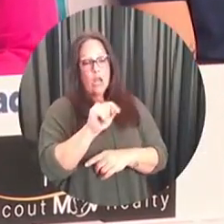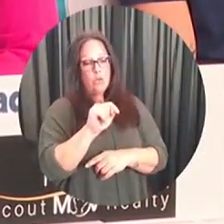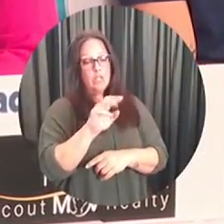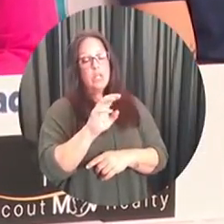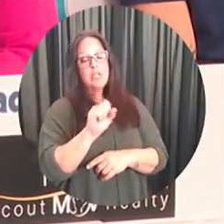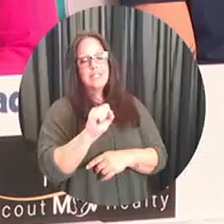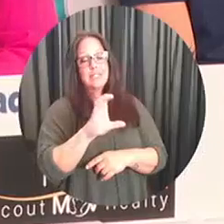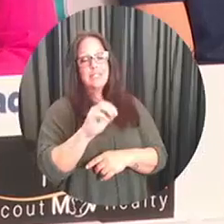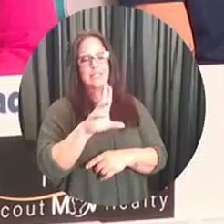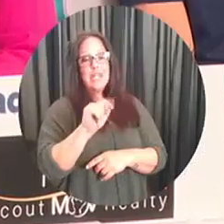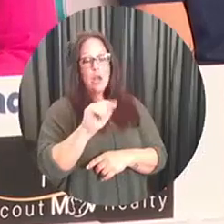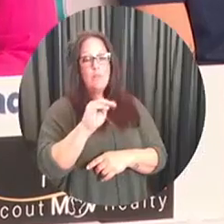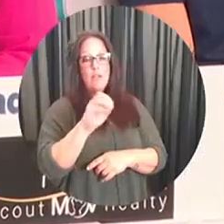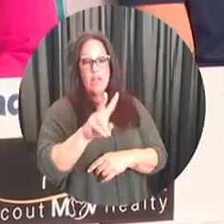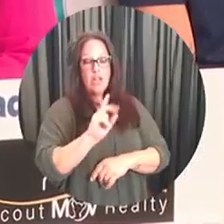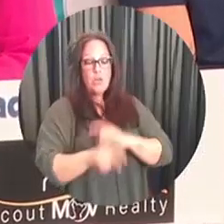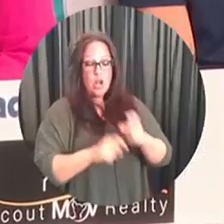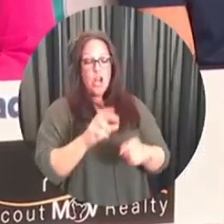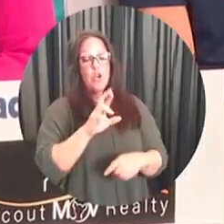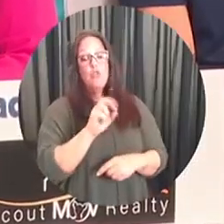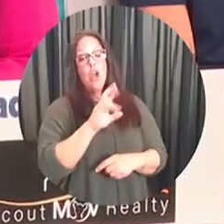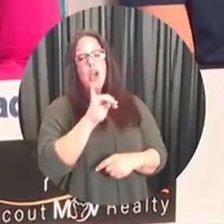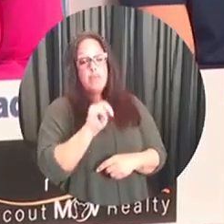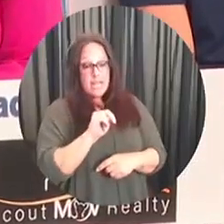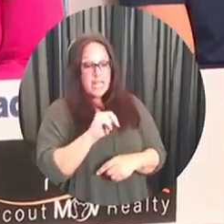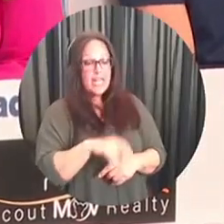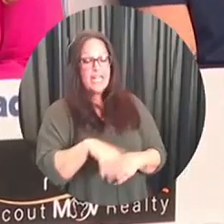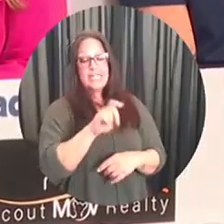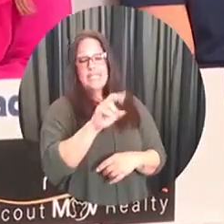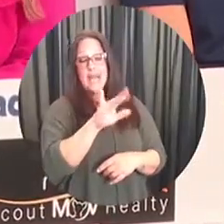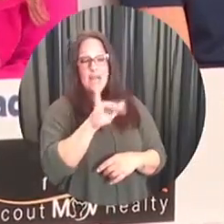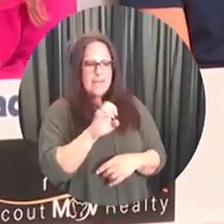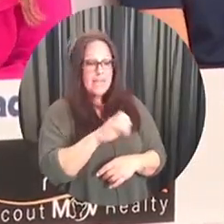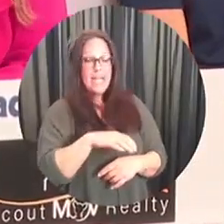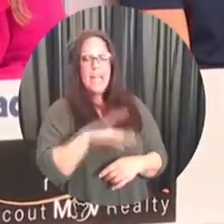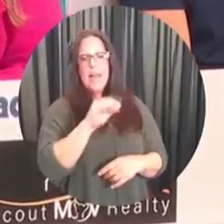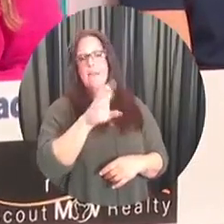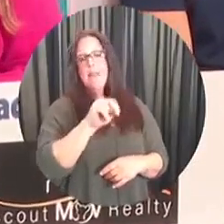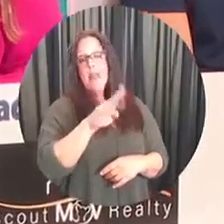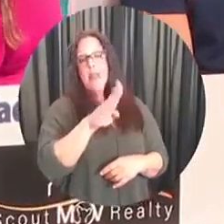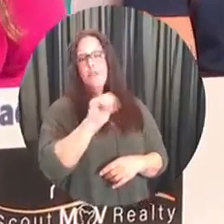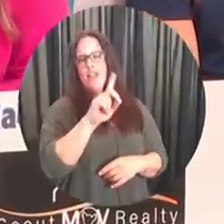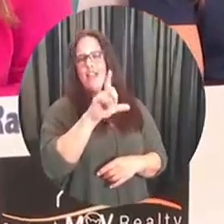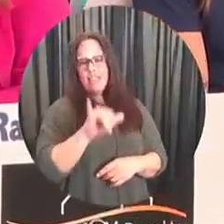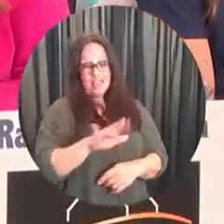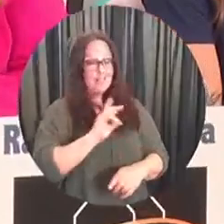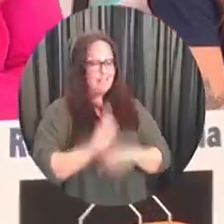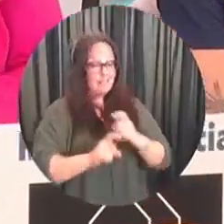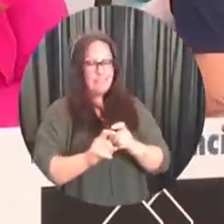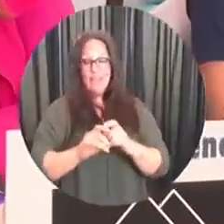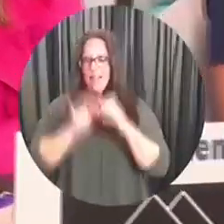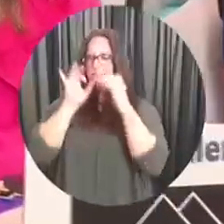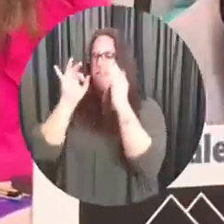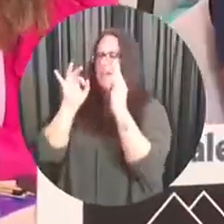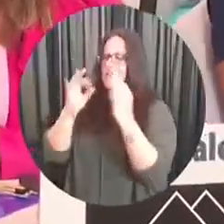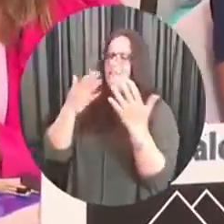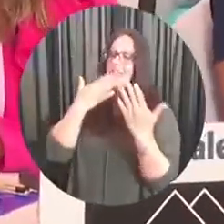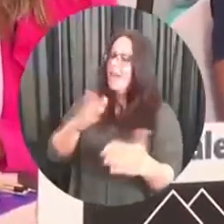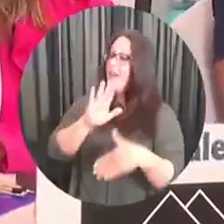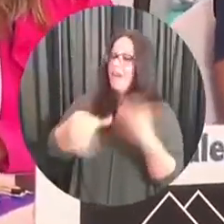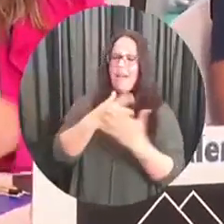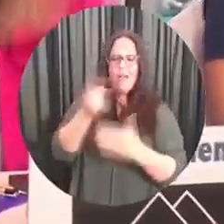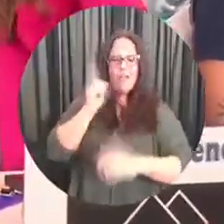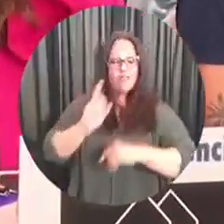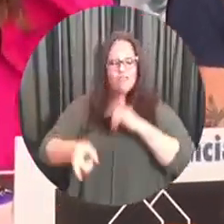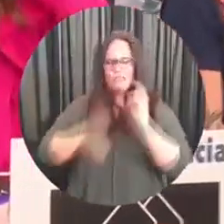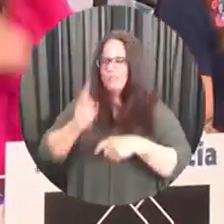Jen Morrison, Greg and Paula Hildebrand, Debbie Jackson, and Ben Bradley. Perfect. Thank you to all those people who have donated today. Now, I